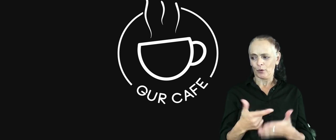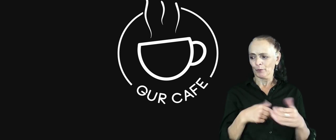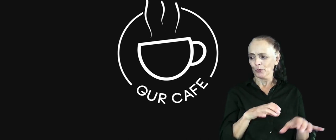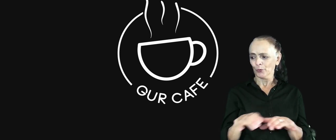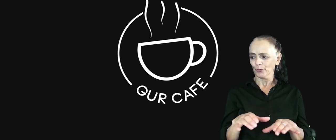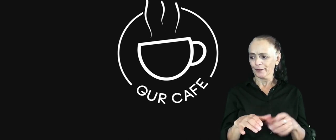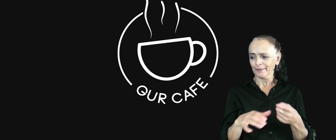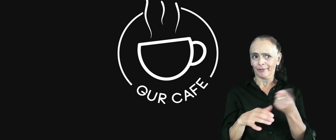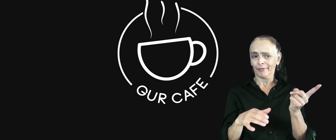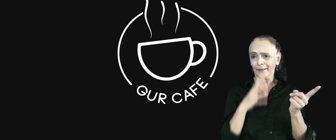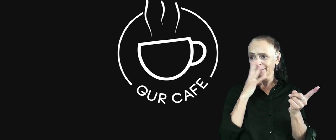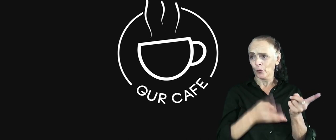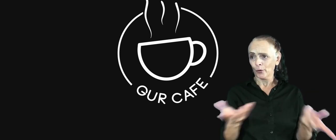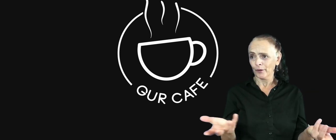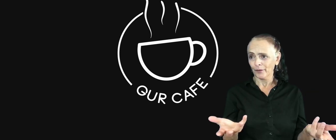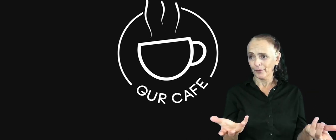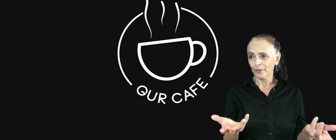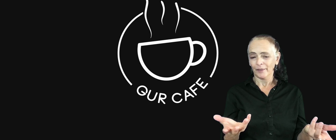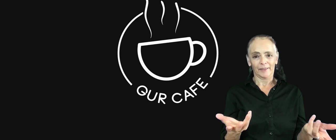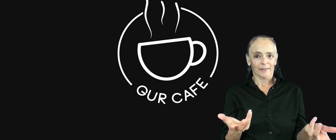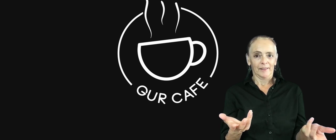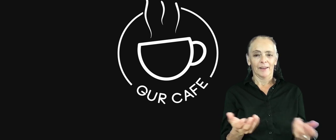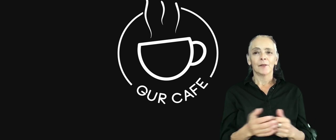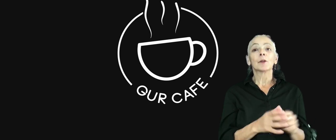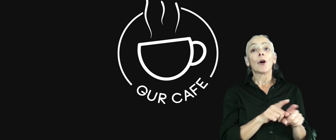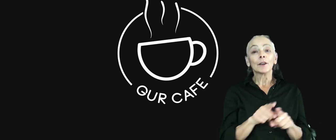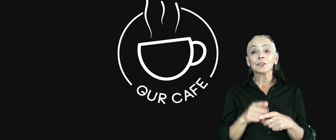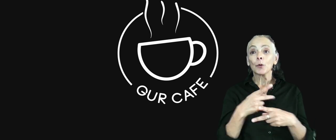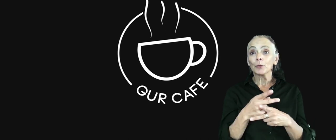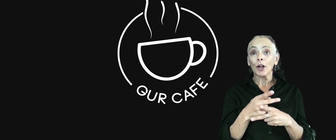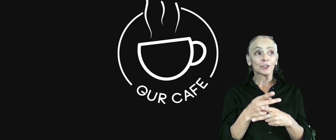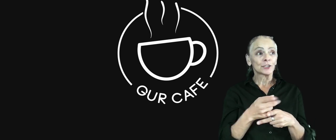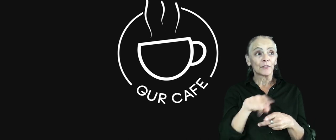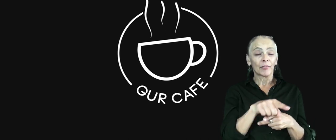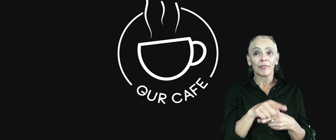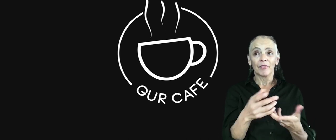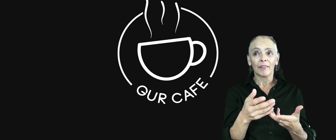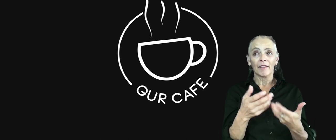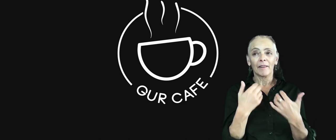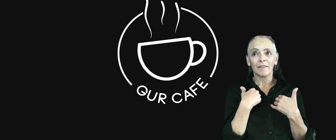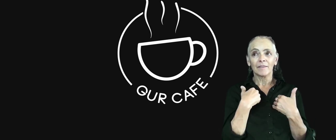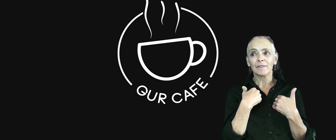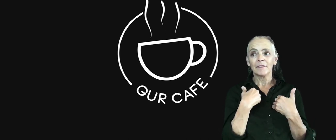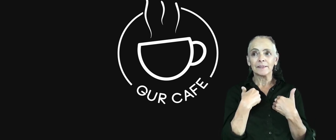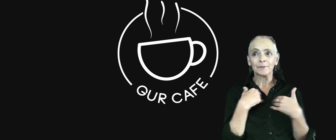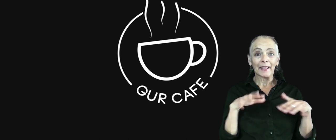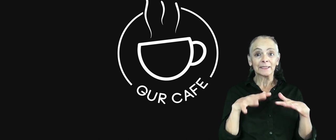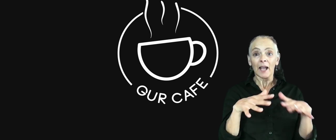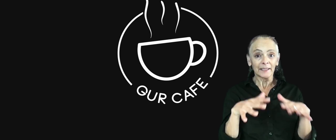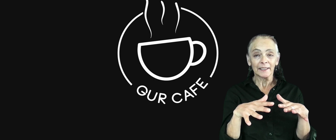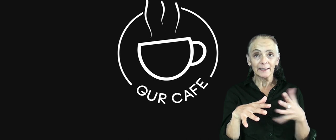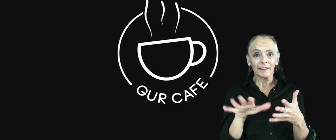taken into account, et cetera, et cetera. But also probably on the production side, you know, just having this kind of anxiety, as you